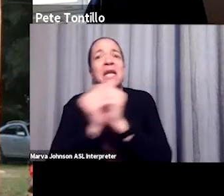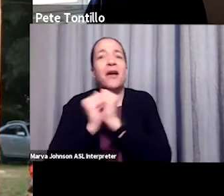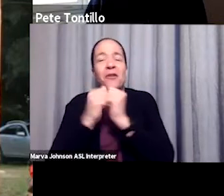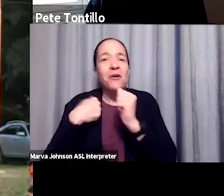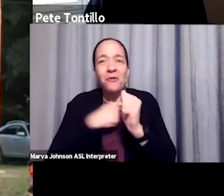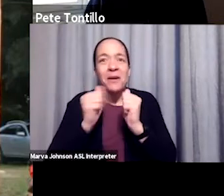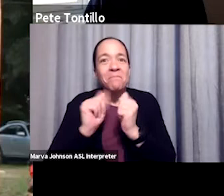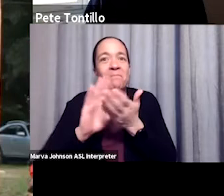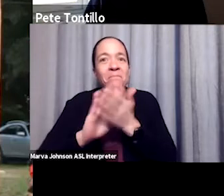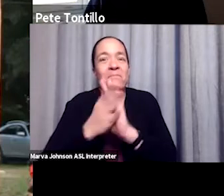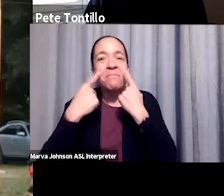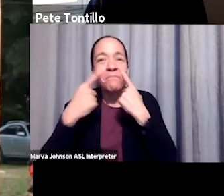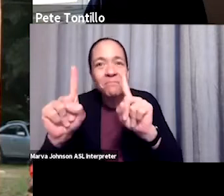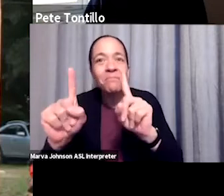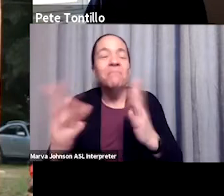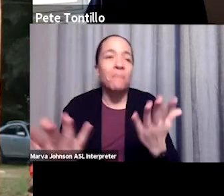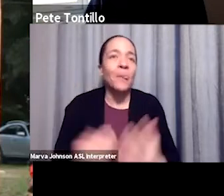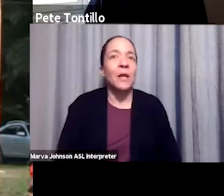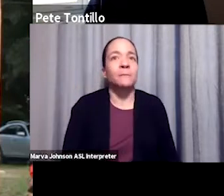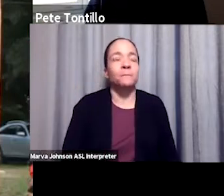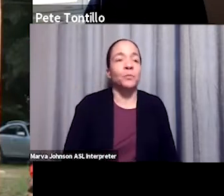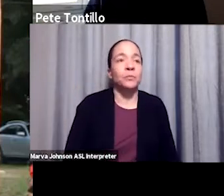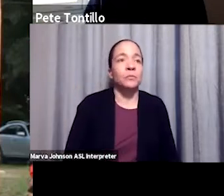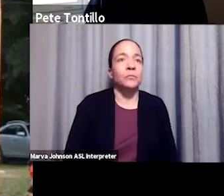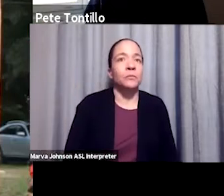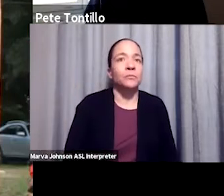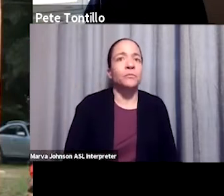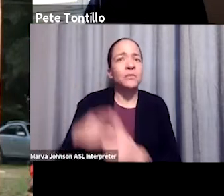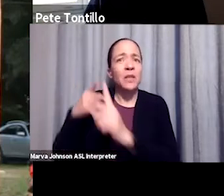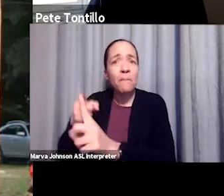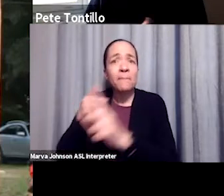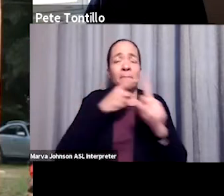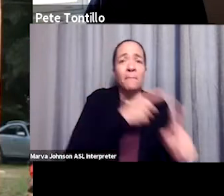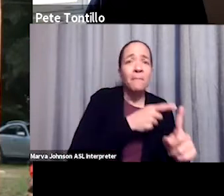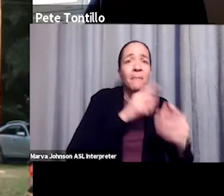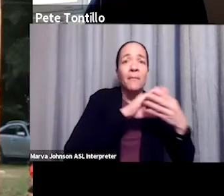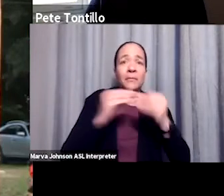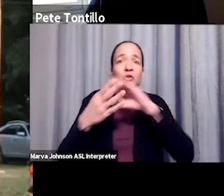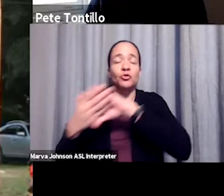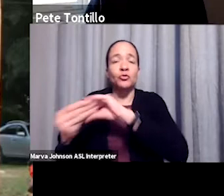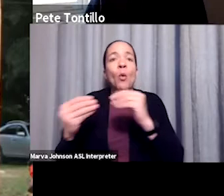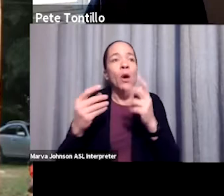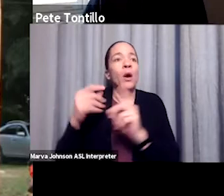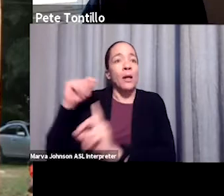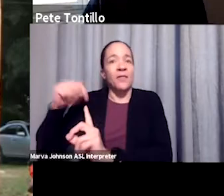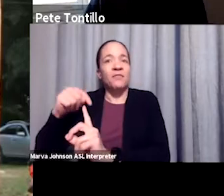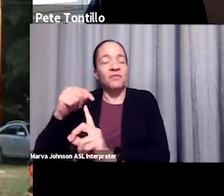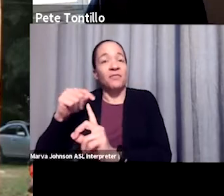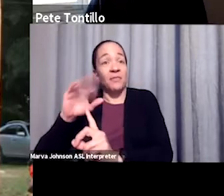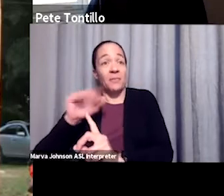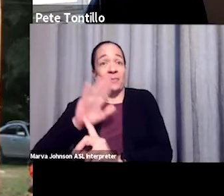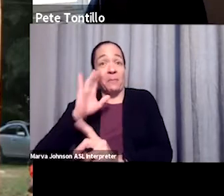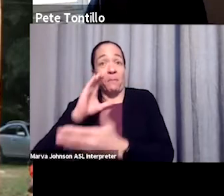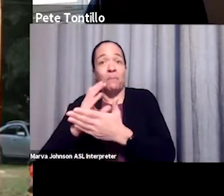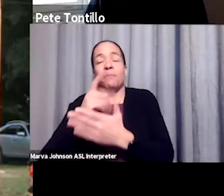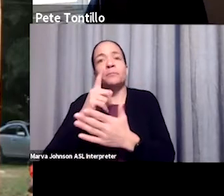people. And the moral of the stories like these drive home the importance of community and social responsibility to our identity